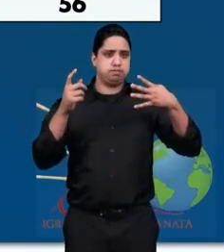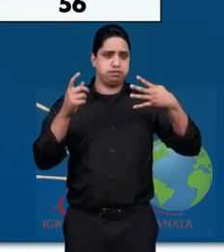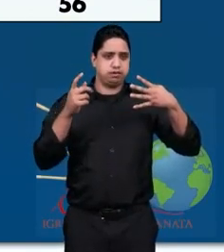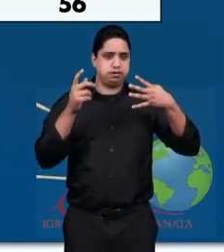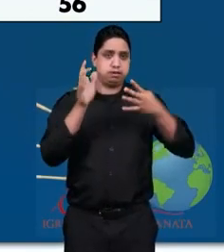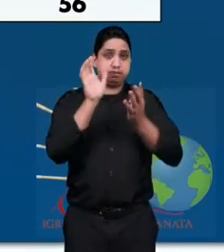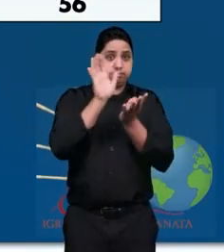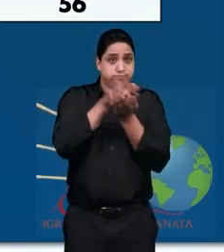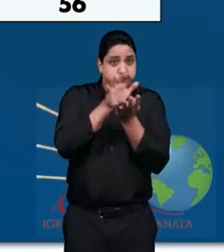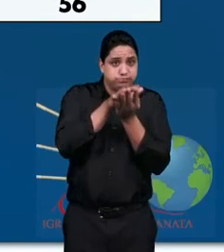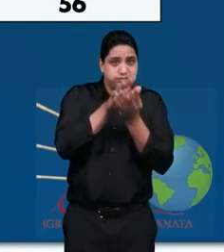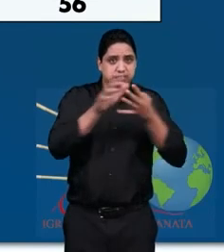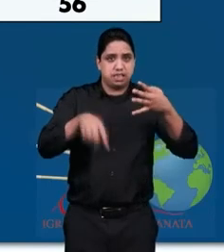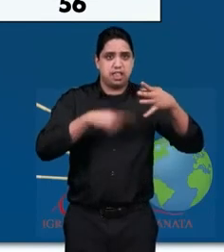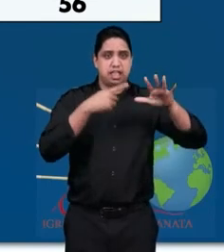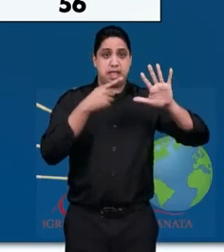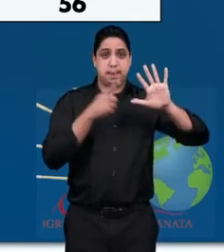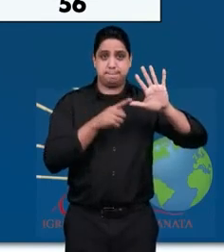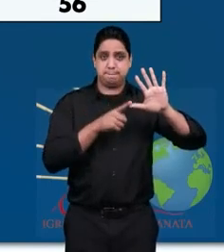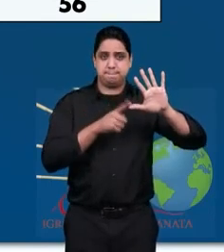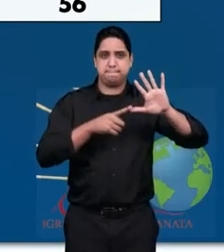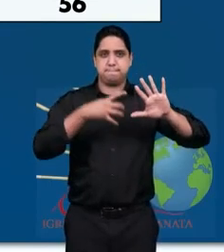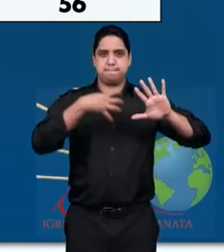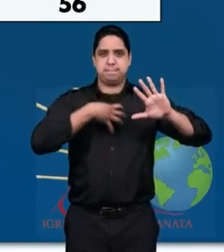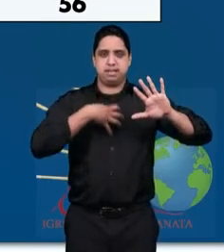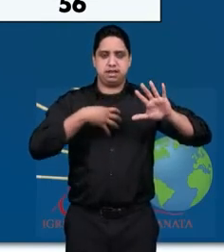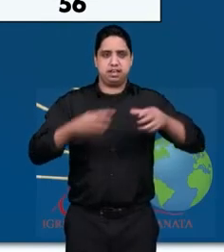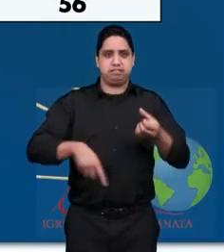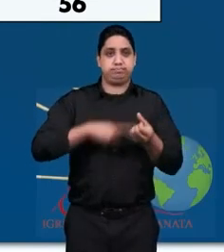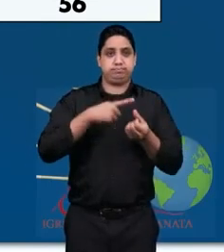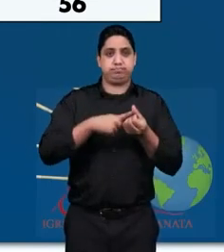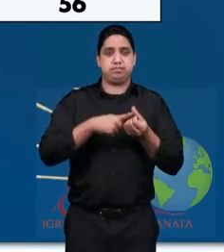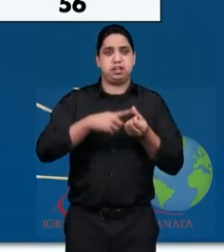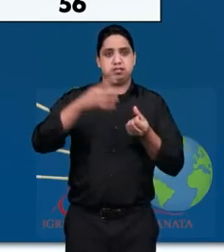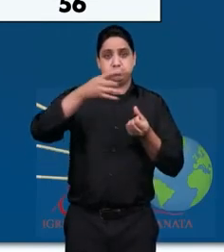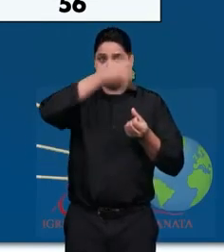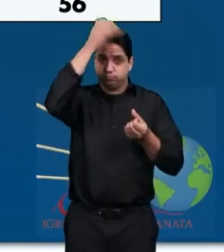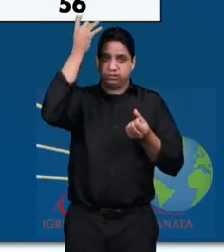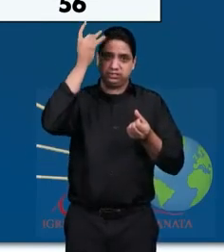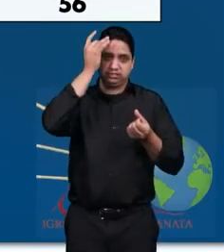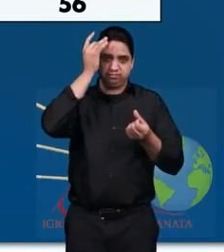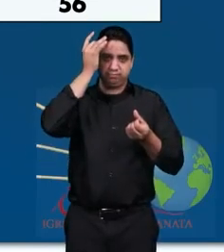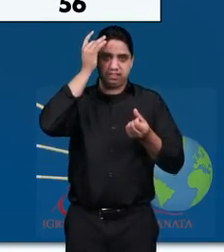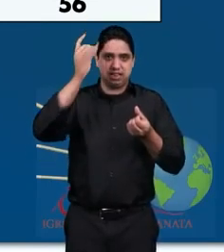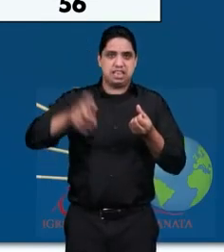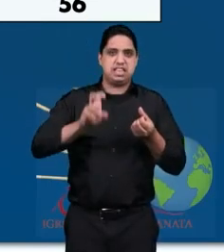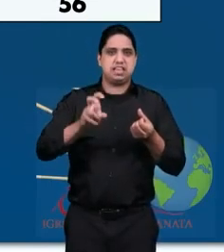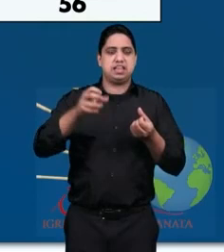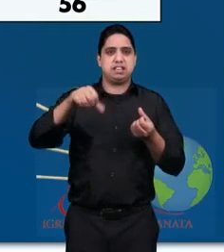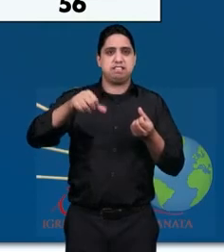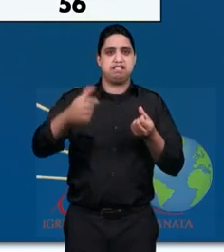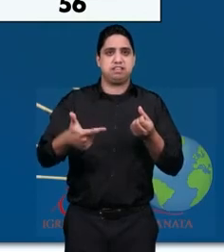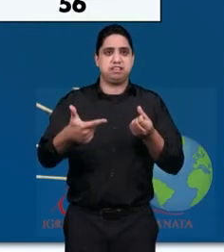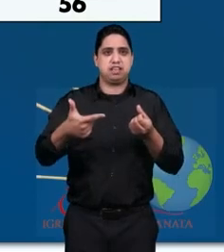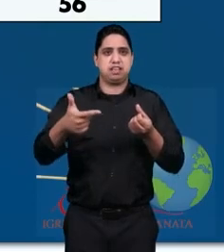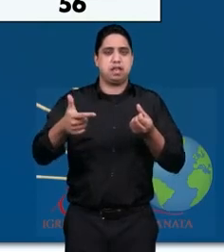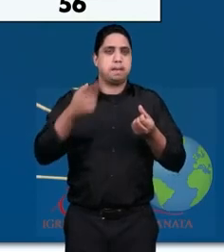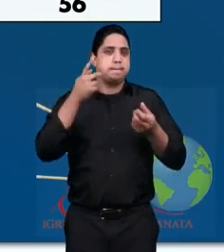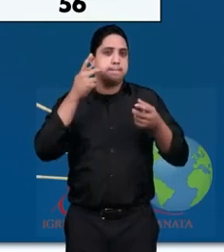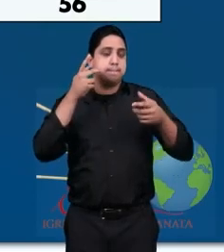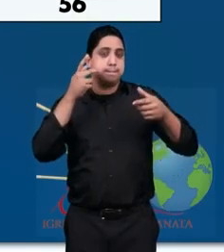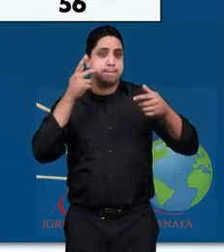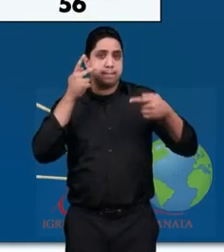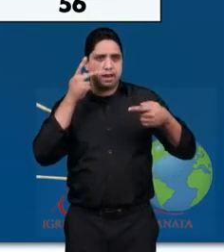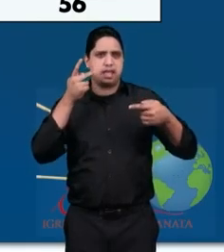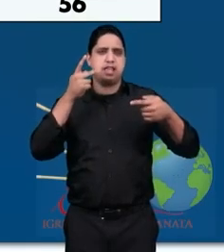Bahia, 655. And Espírito Santo, 592. Paraíba, Ceará, Rio Grande do